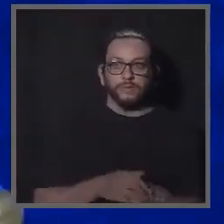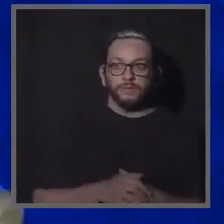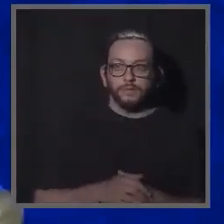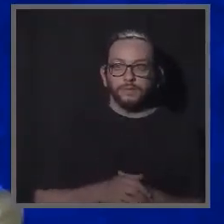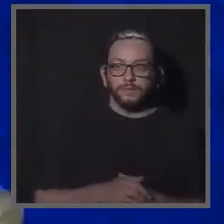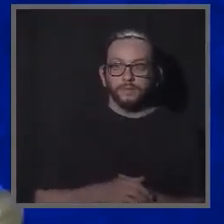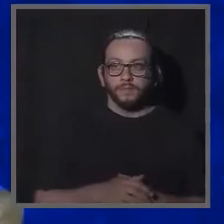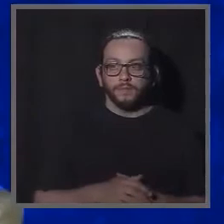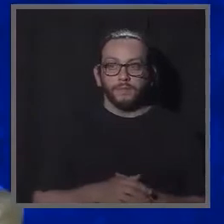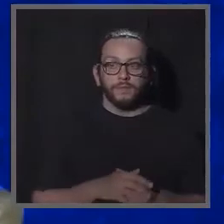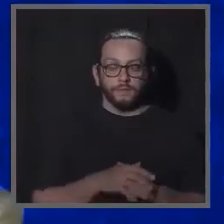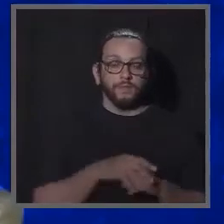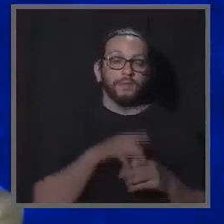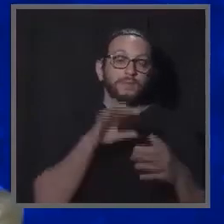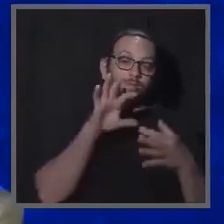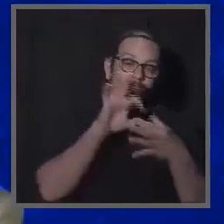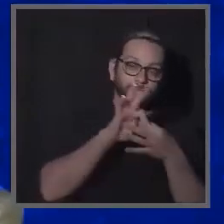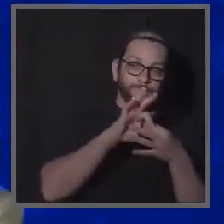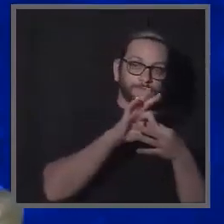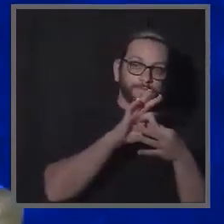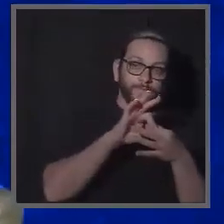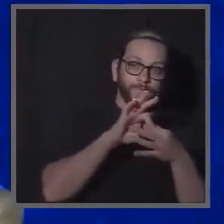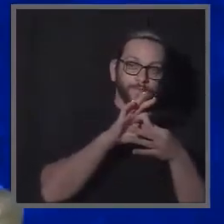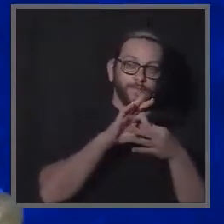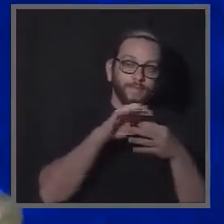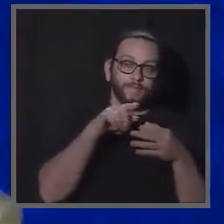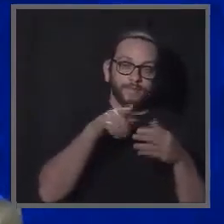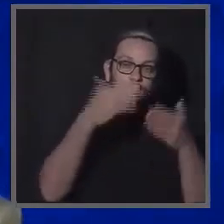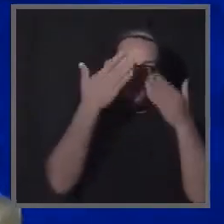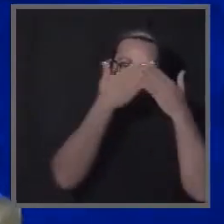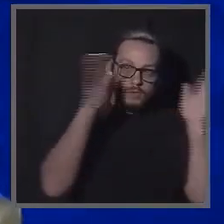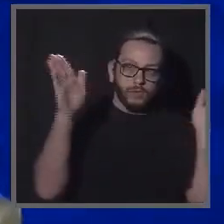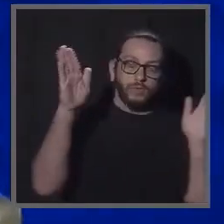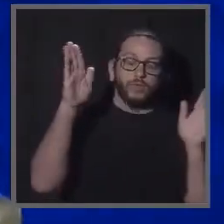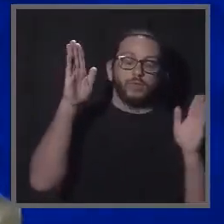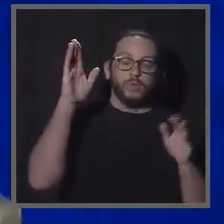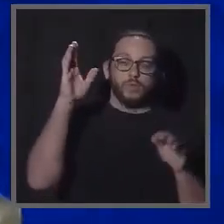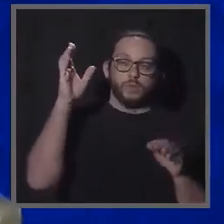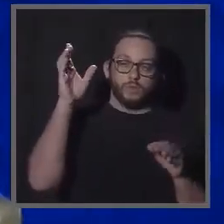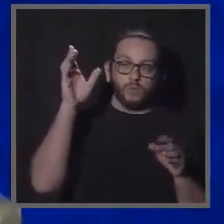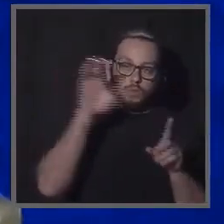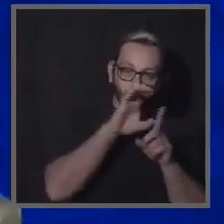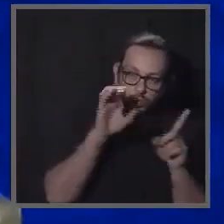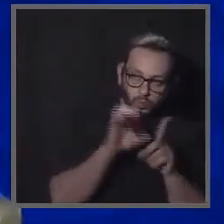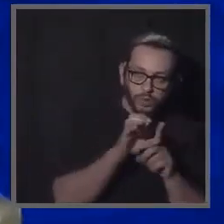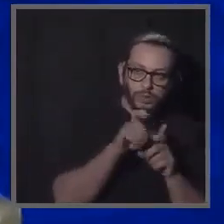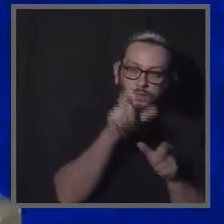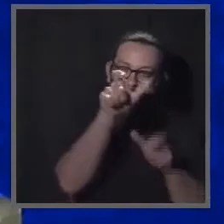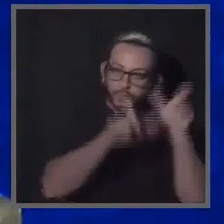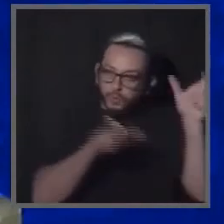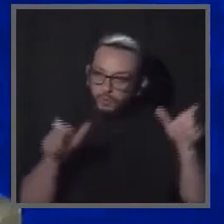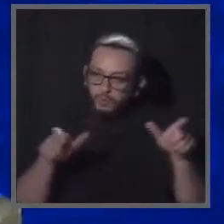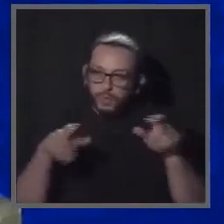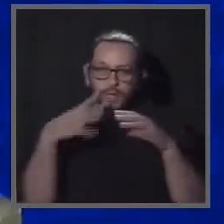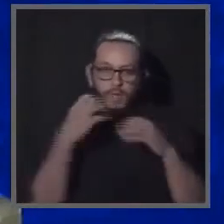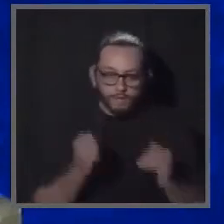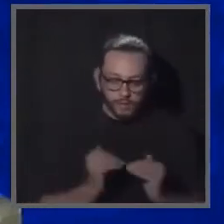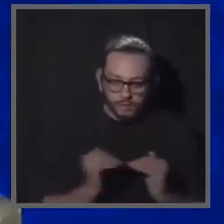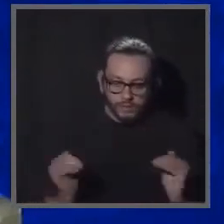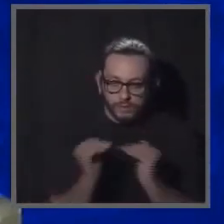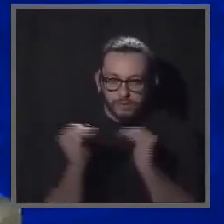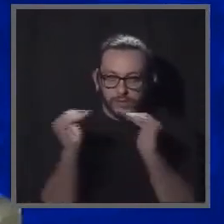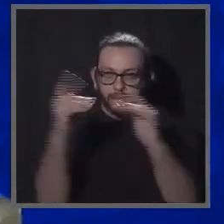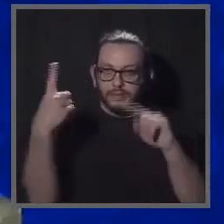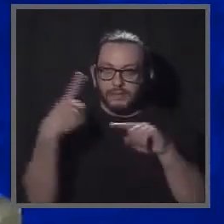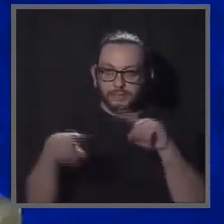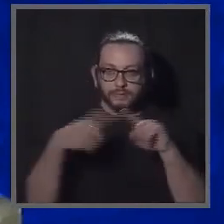democracy and cultural citizenship. And it really addresses to different levels of decision